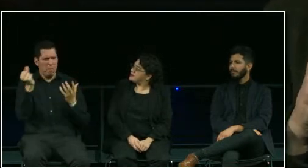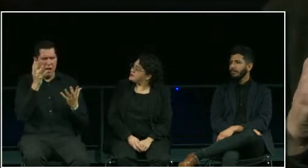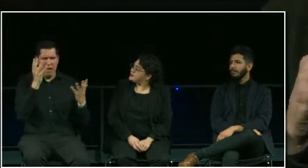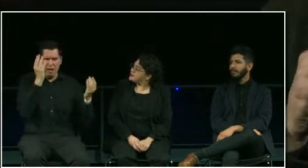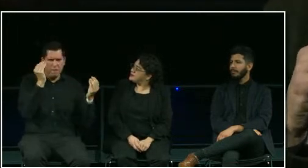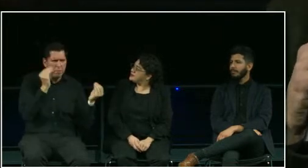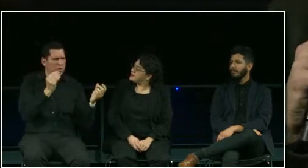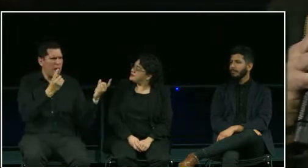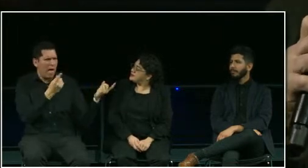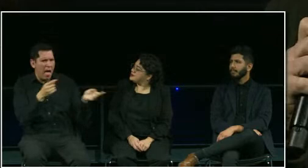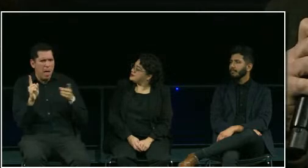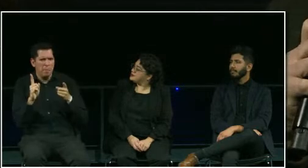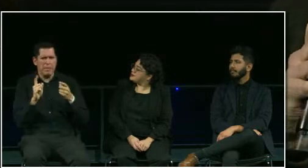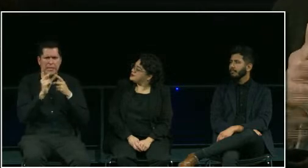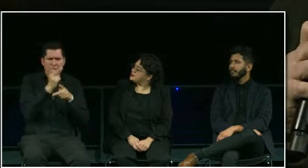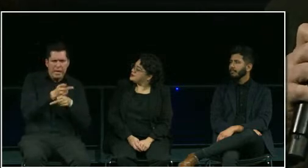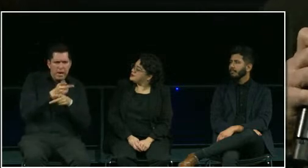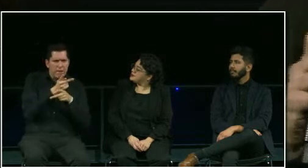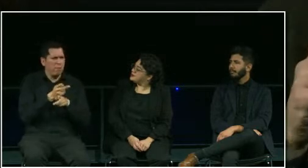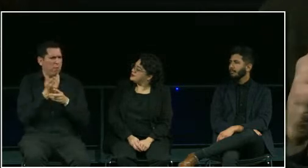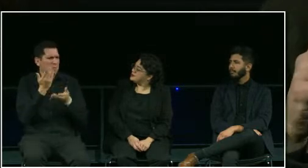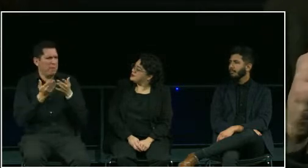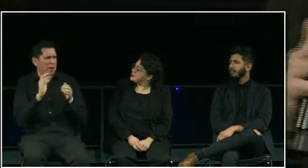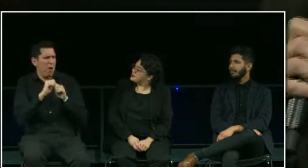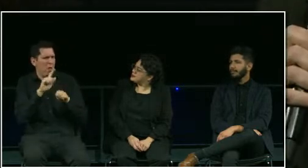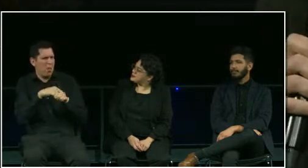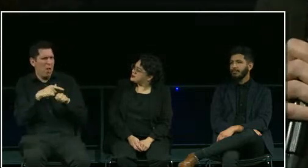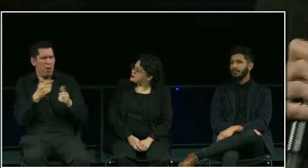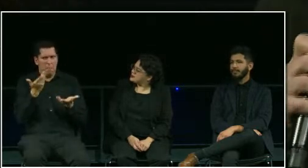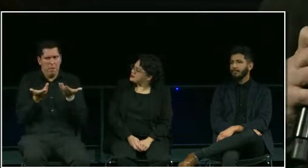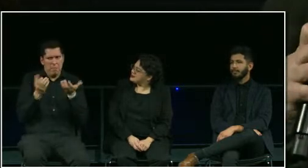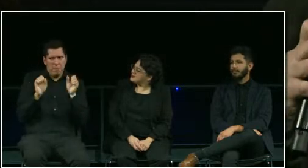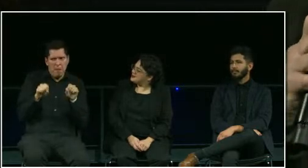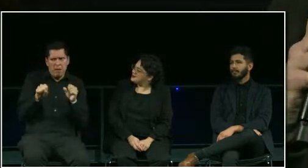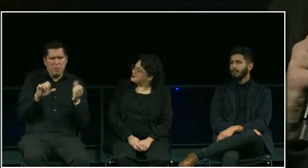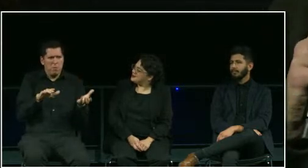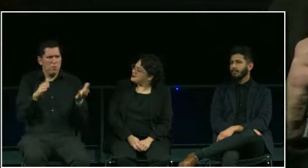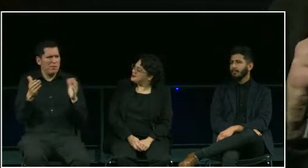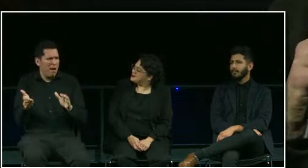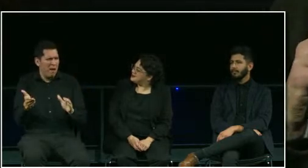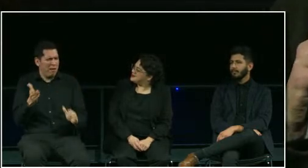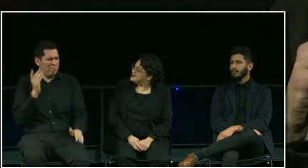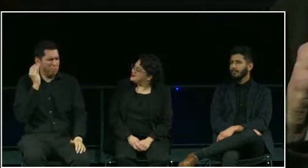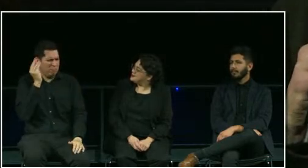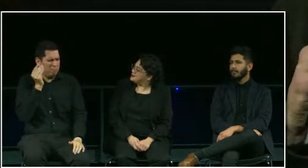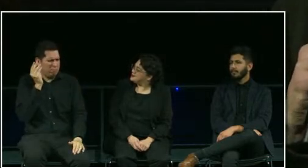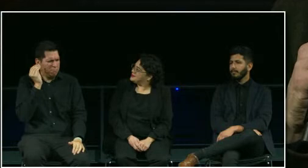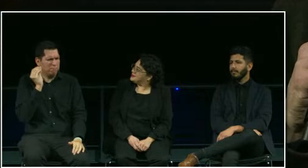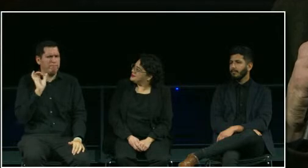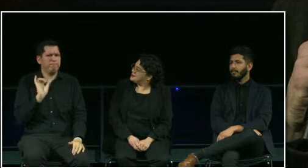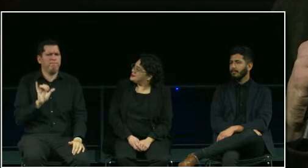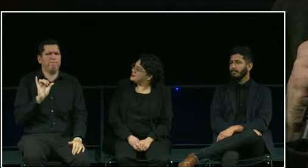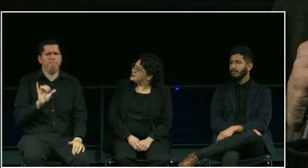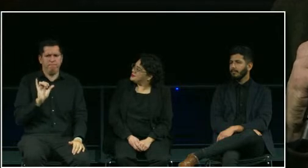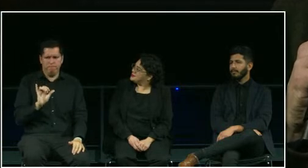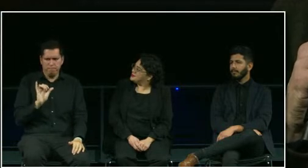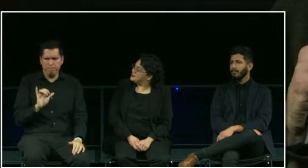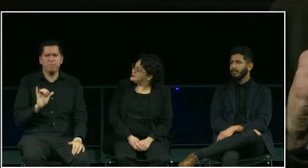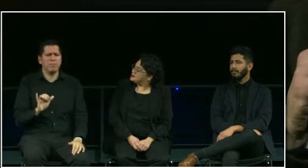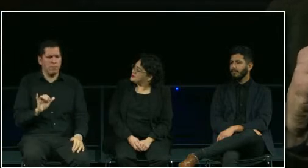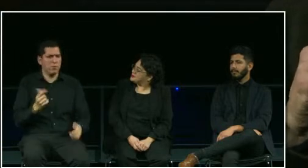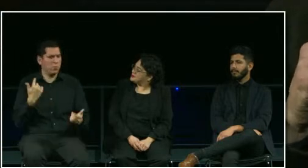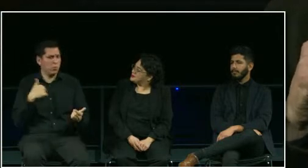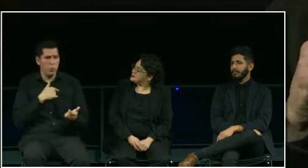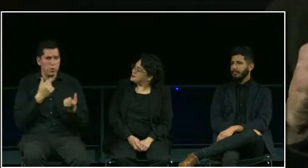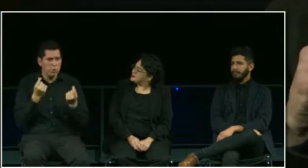is actually going on and how dangerous is this and how long is it and can you die? And we started having, taking